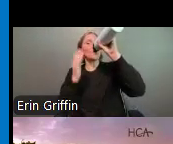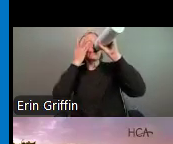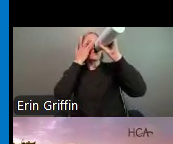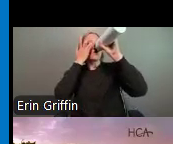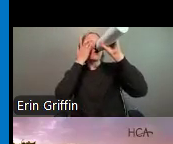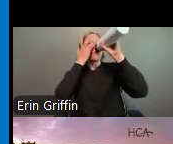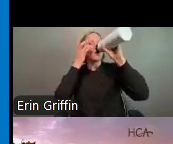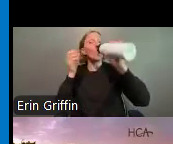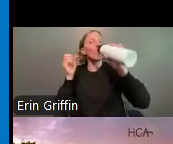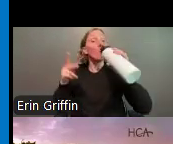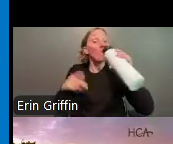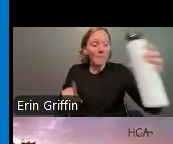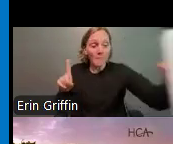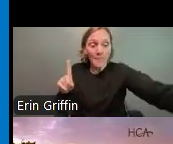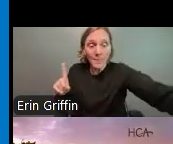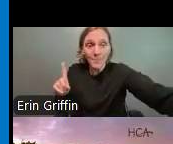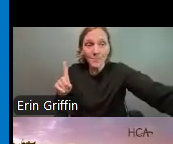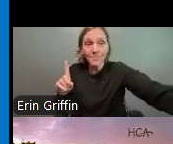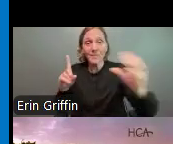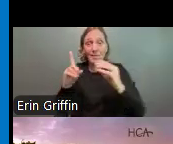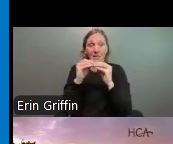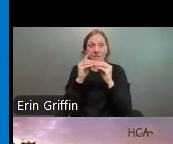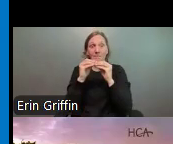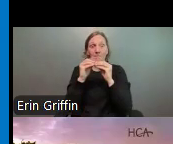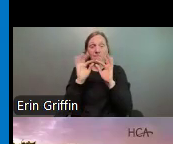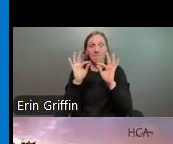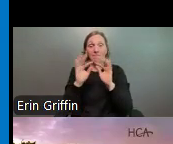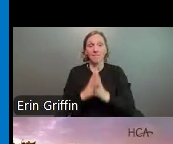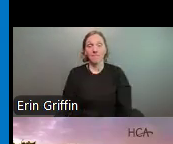All right, do we have time for one more?